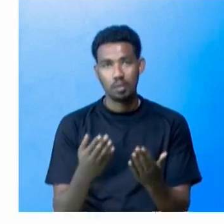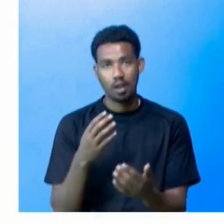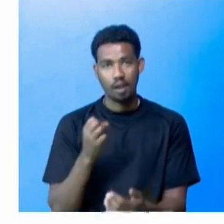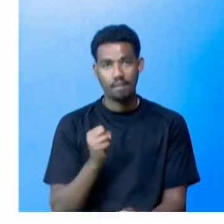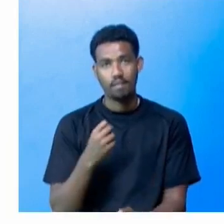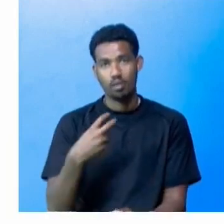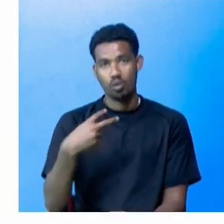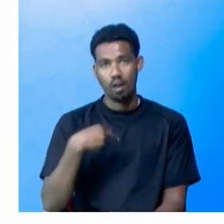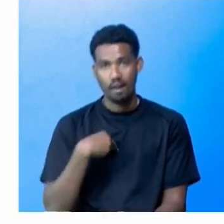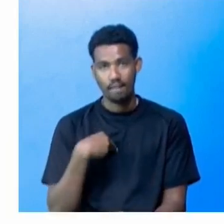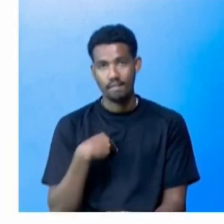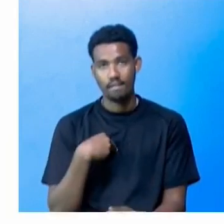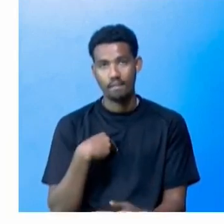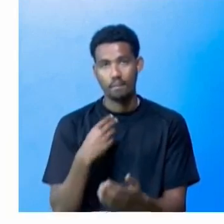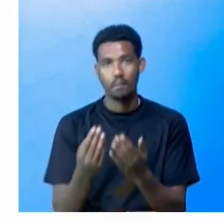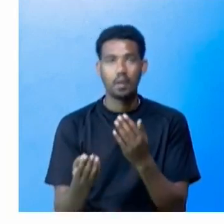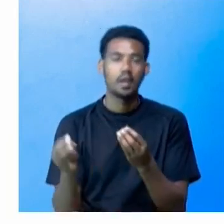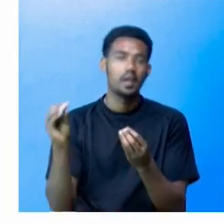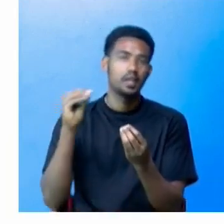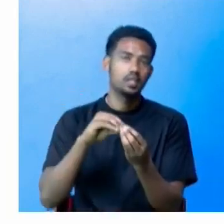adding having.